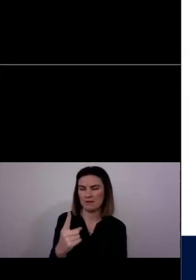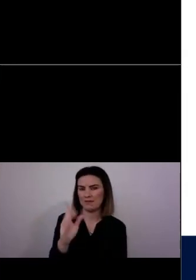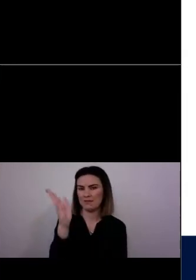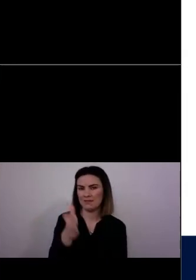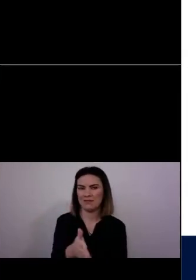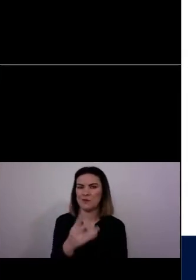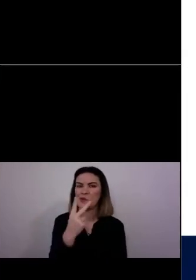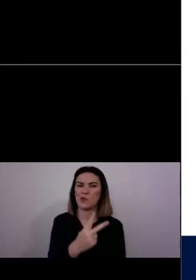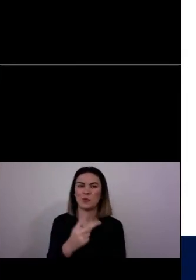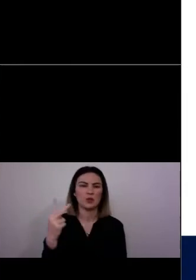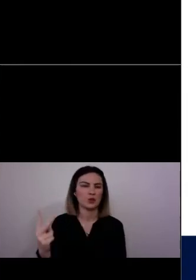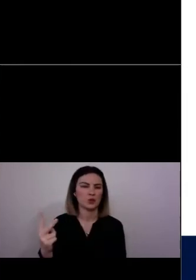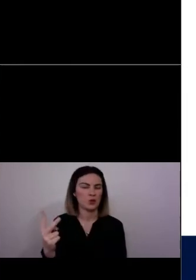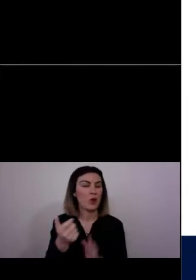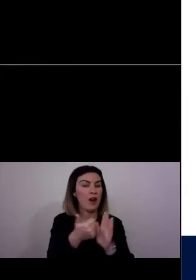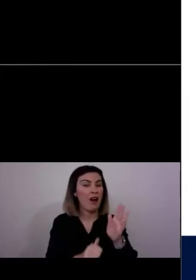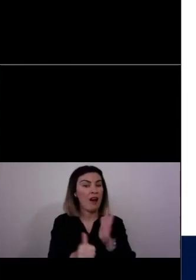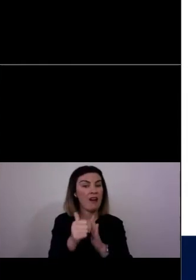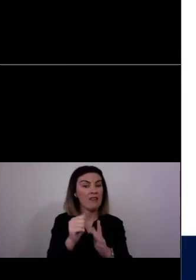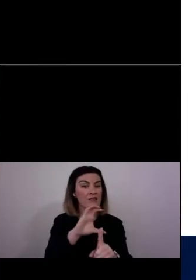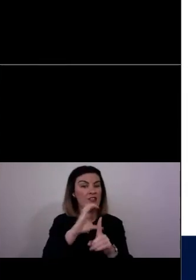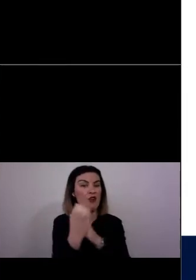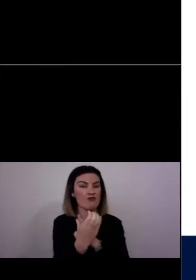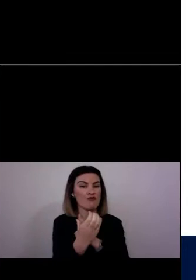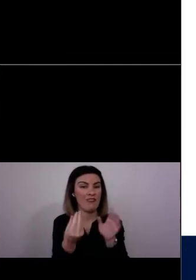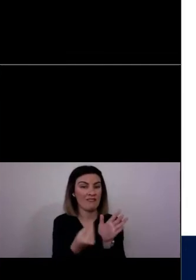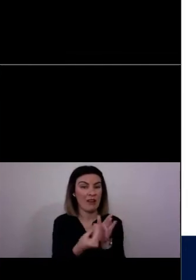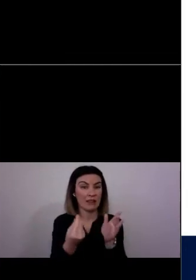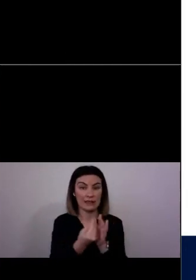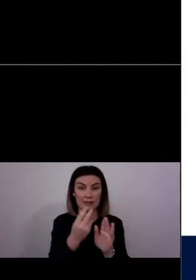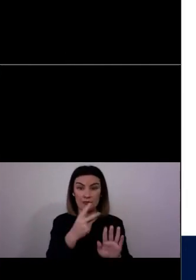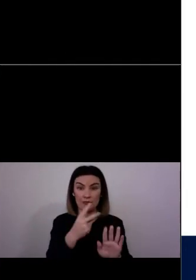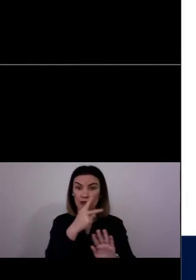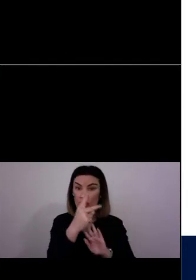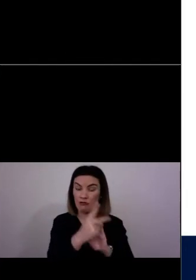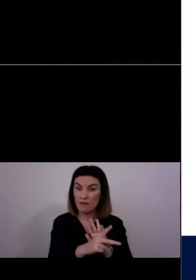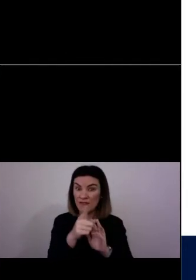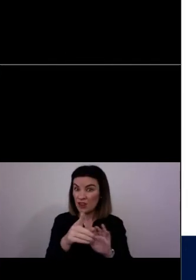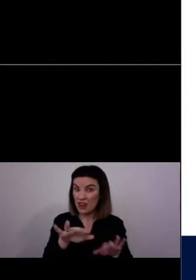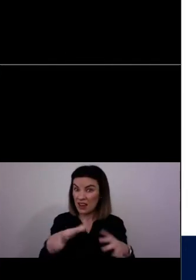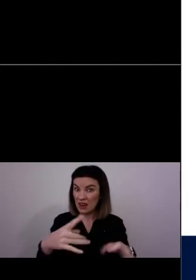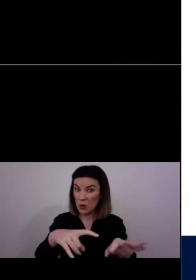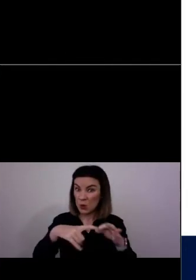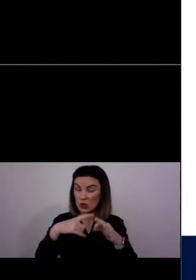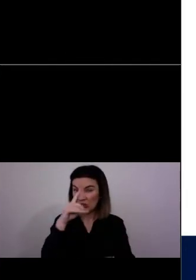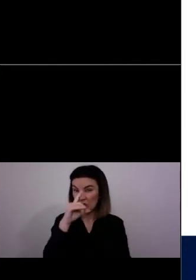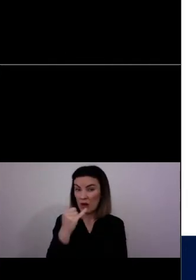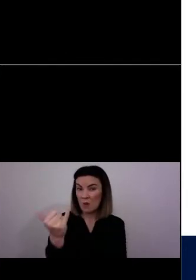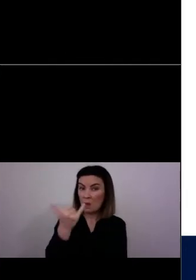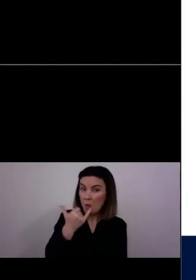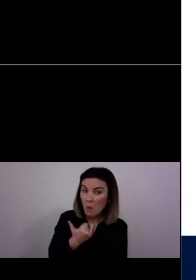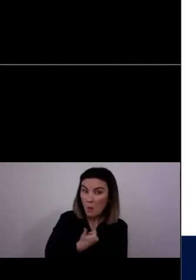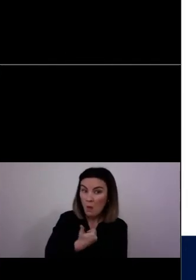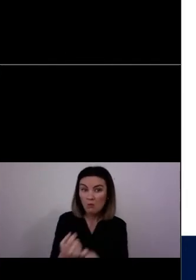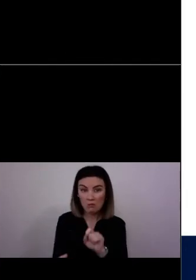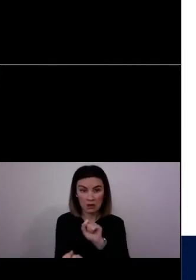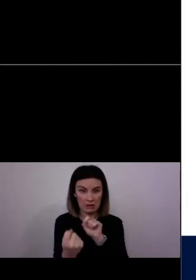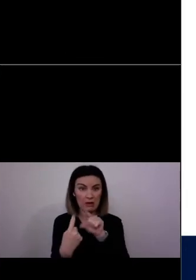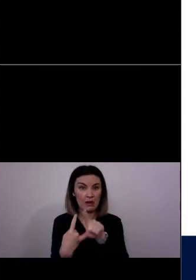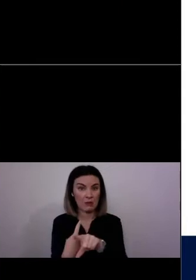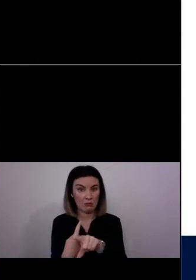Funding Program. So if you have any inquiries, you can give us a call on that number or that email. There's also